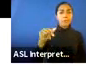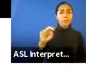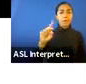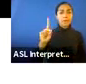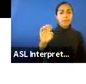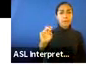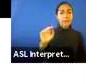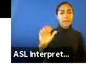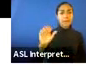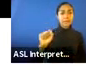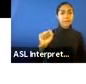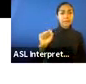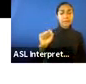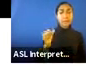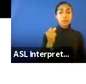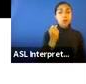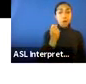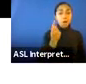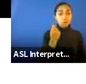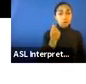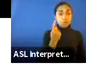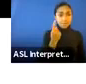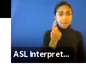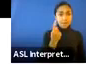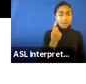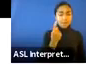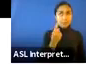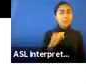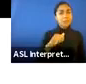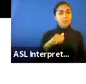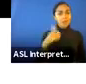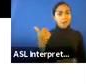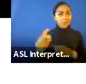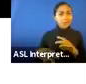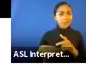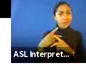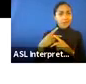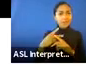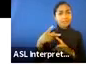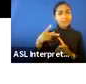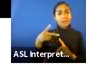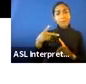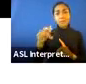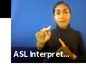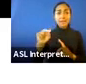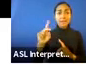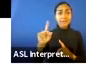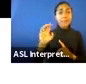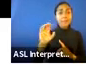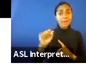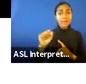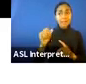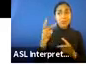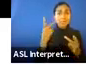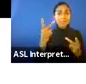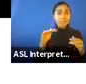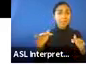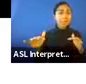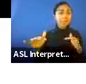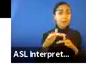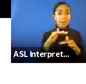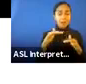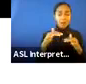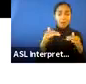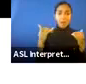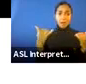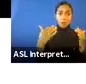open our eyes to seeing the other kinds of pandemics that are upon us in this moment, that are all